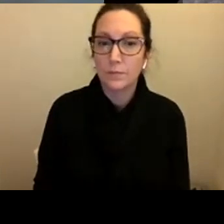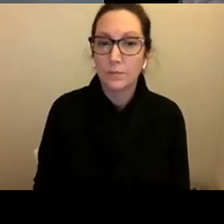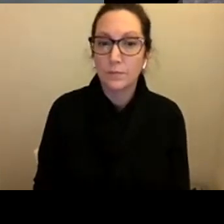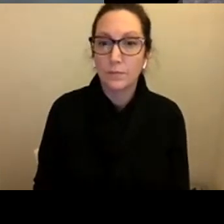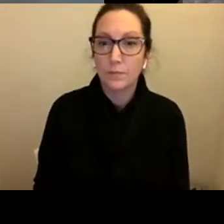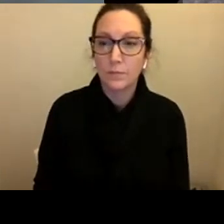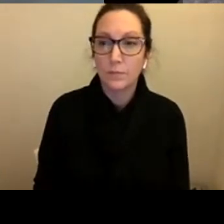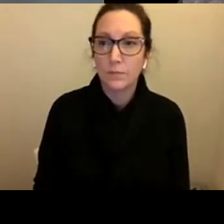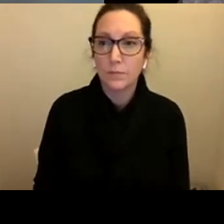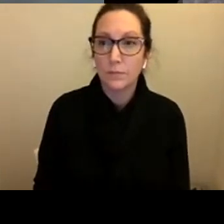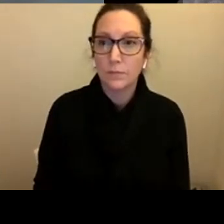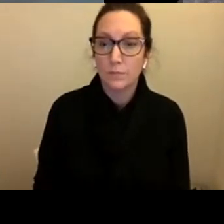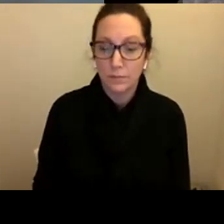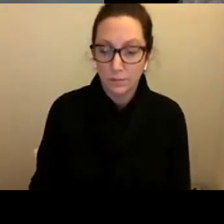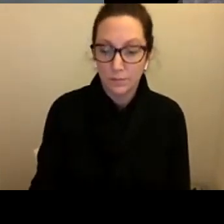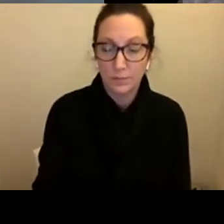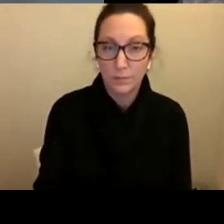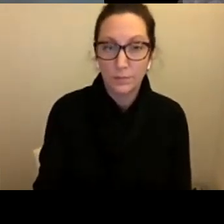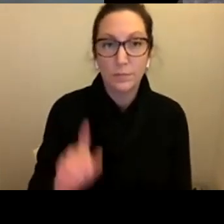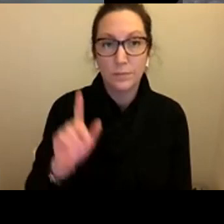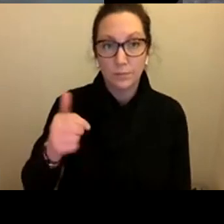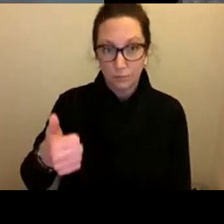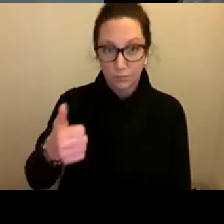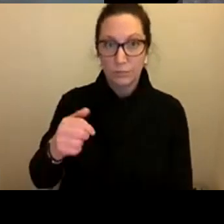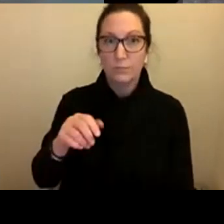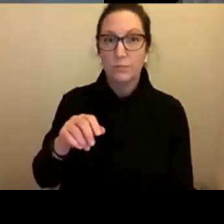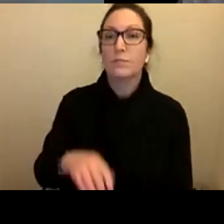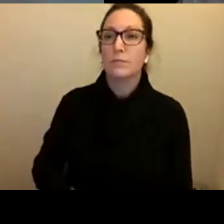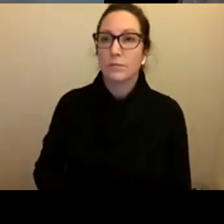Please. Can you hear me? Yes, we can hear you. Thank Great, you.